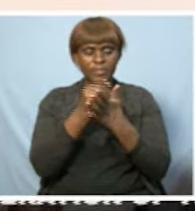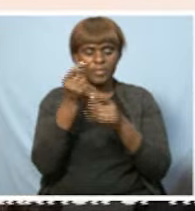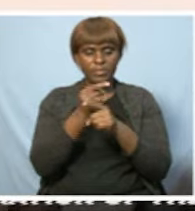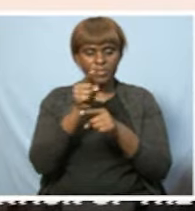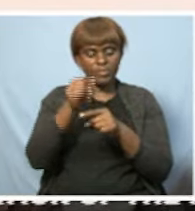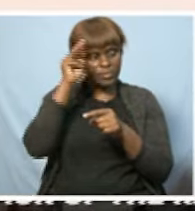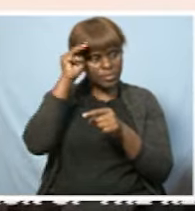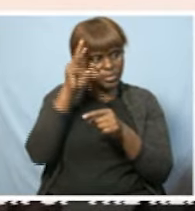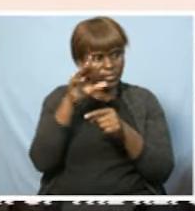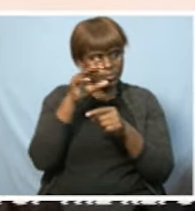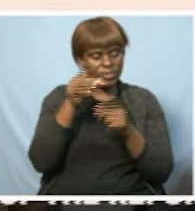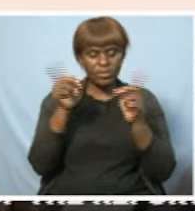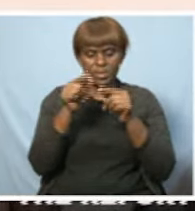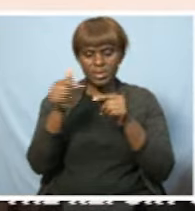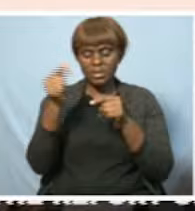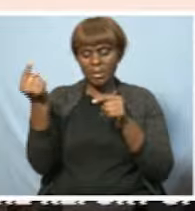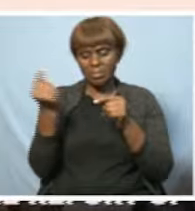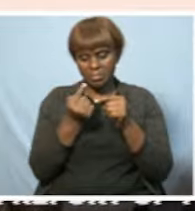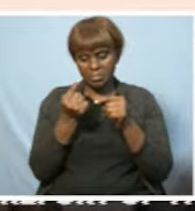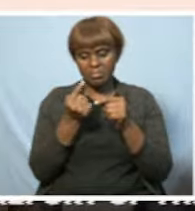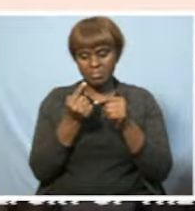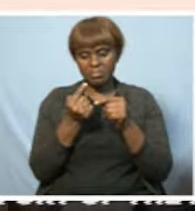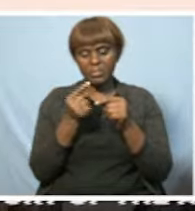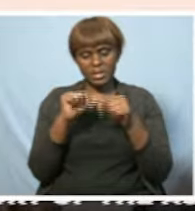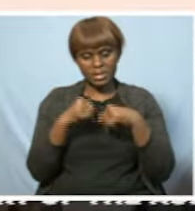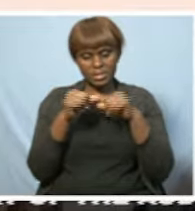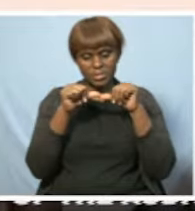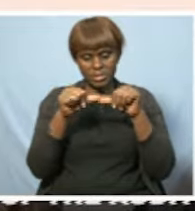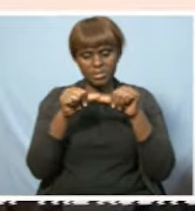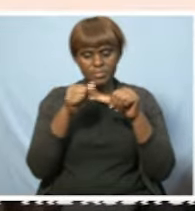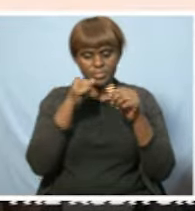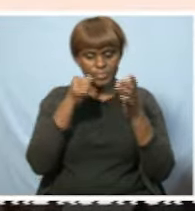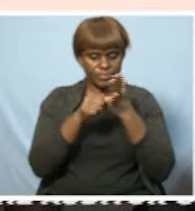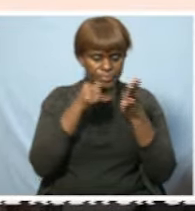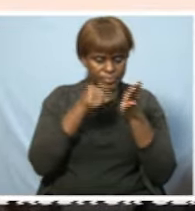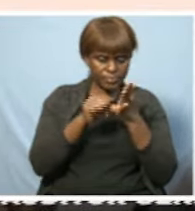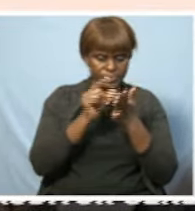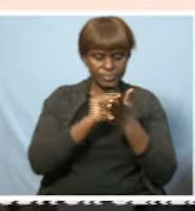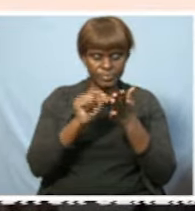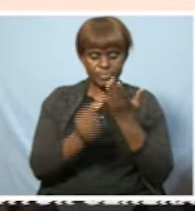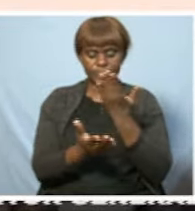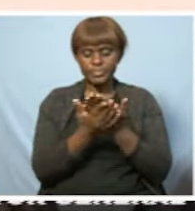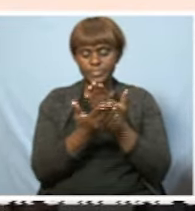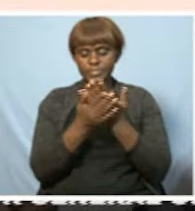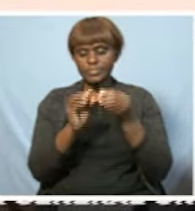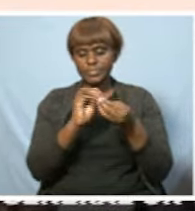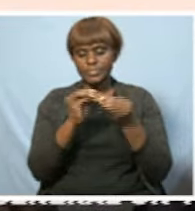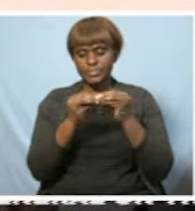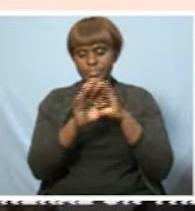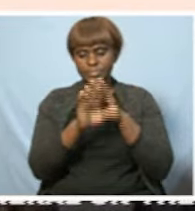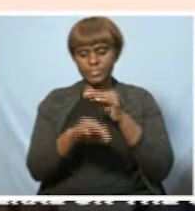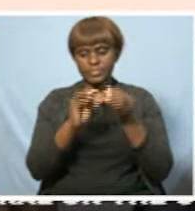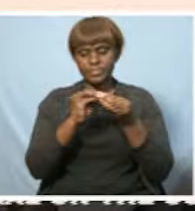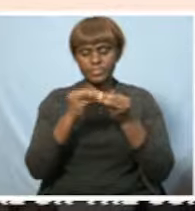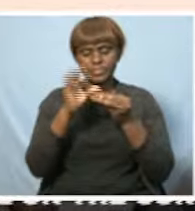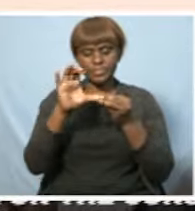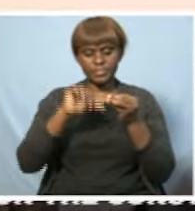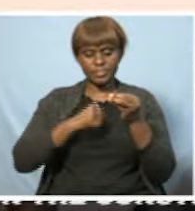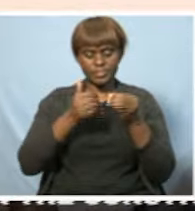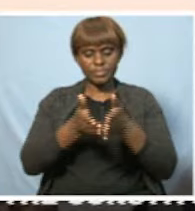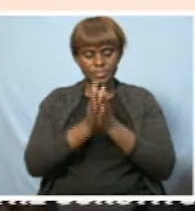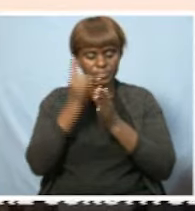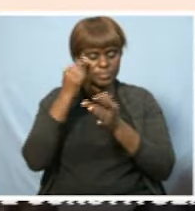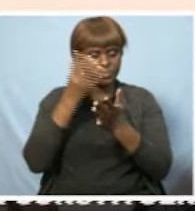ministry when they were coming. We were still writing letters, which we have attached under Appendix C, that we're requesting for funding